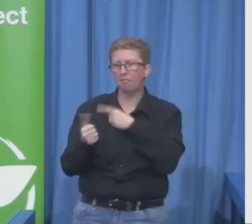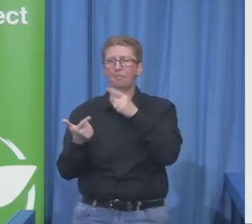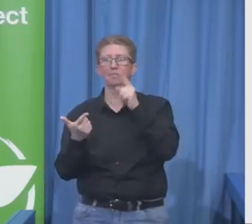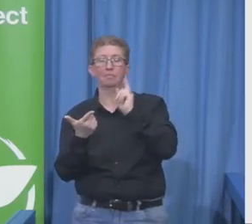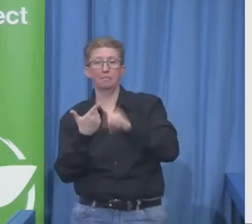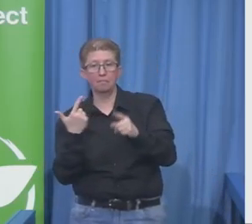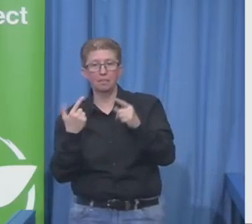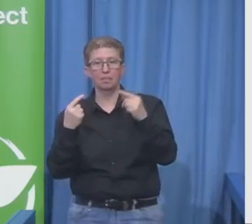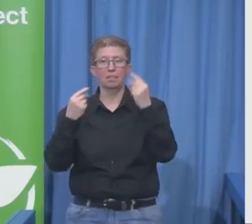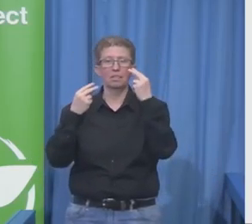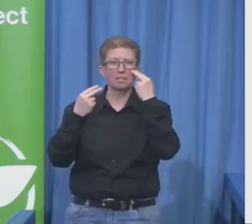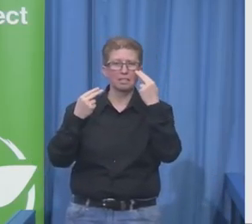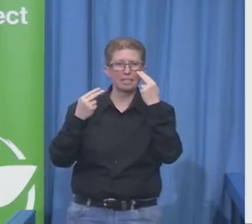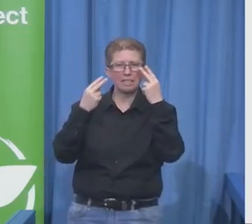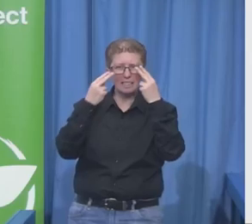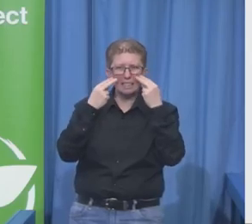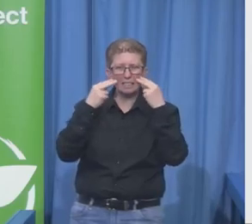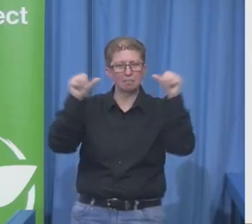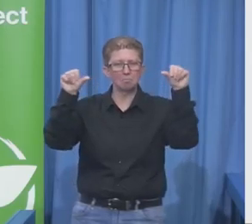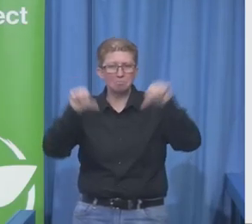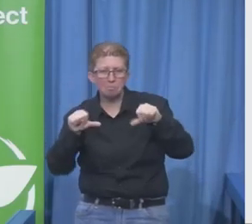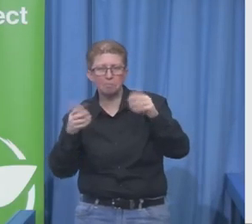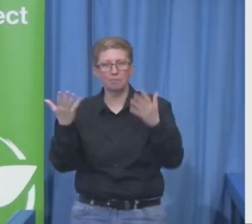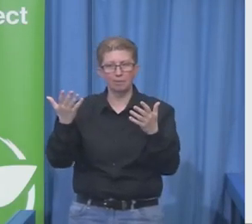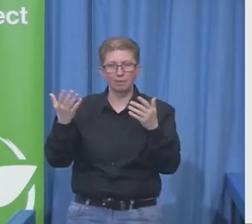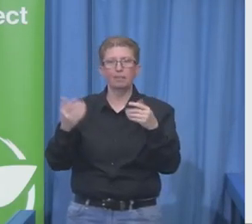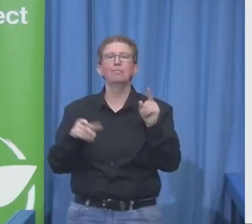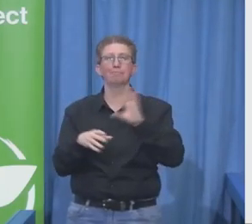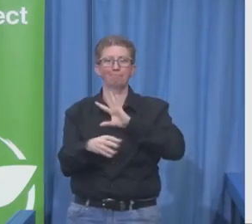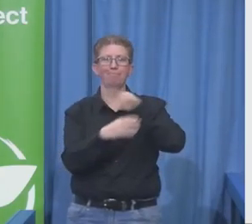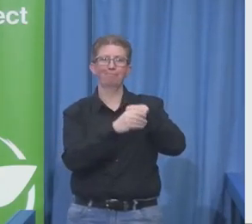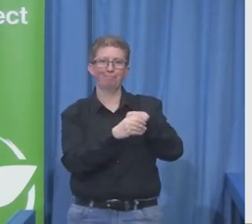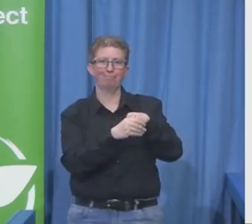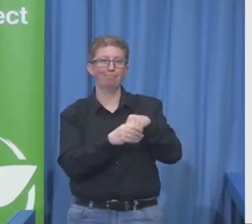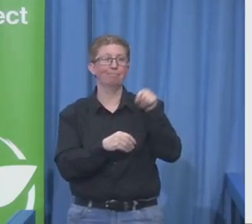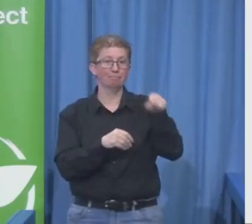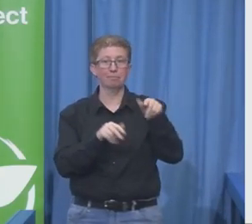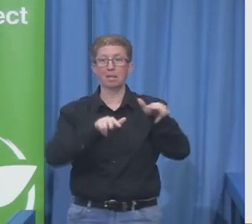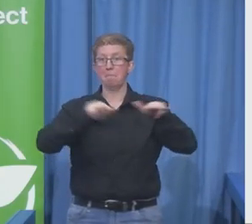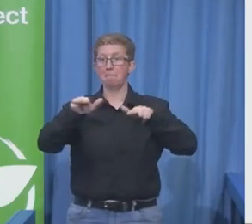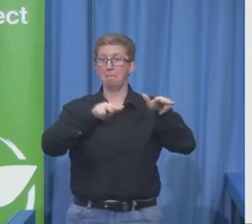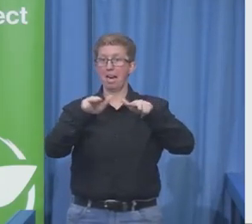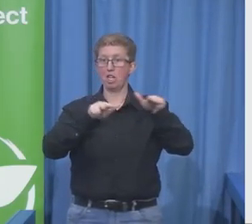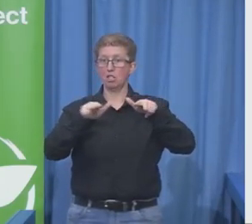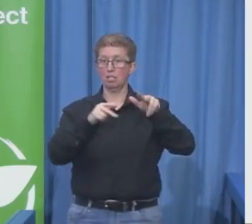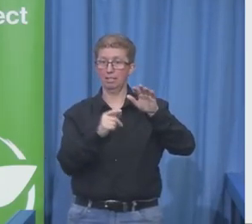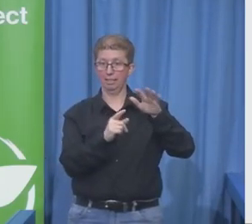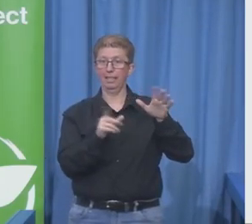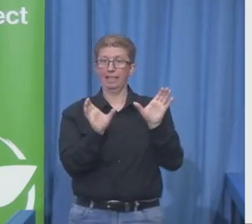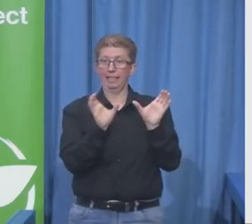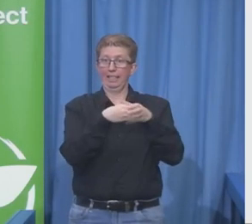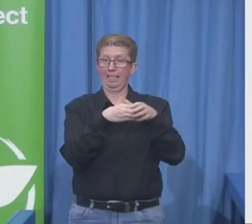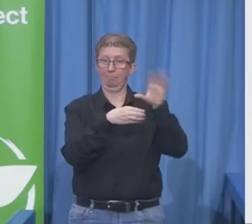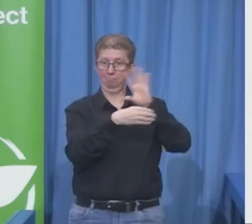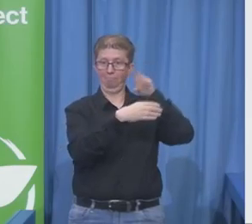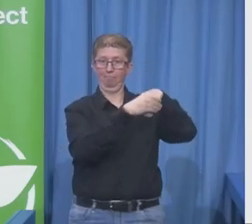in the organization. One of them is actually part of my own team, the gentleman at the top.